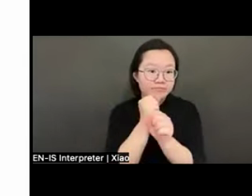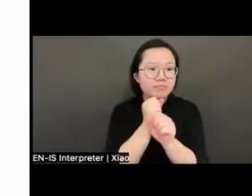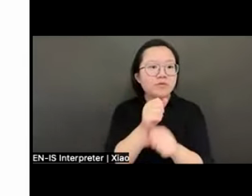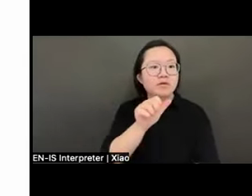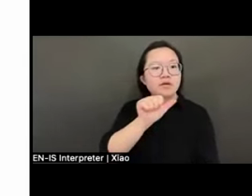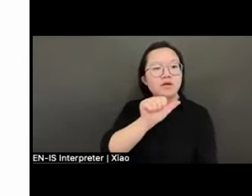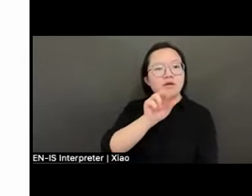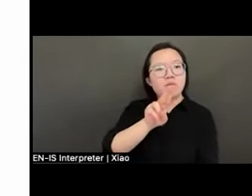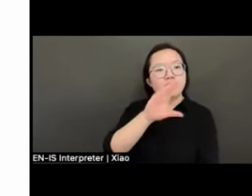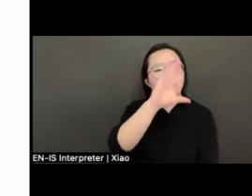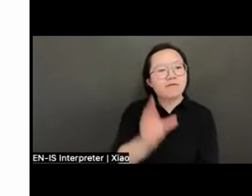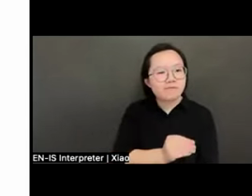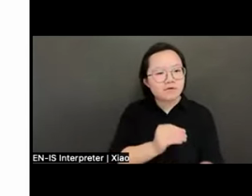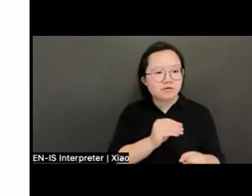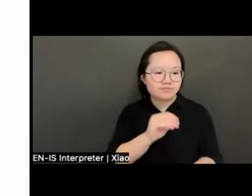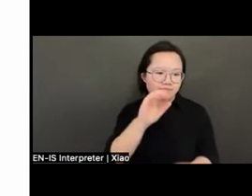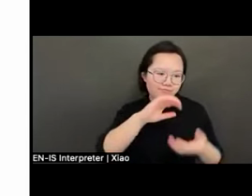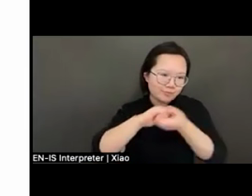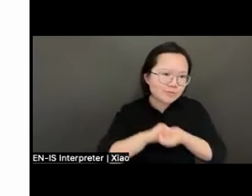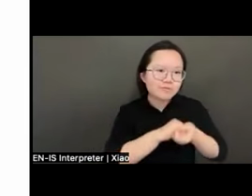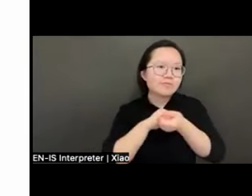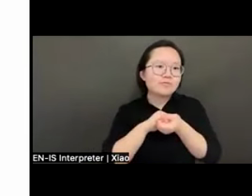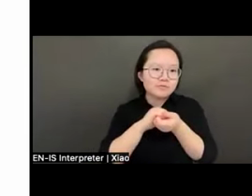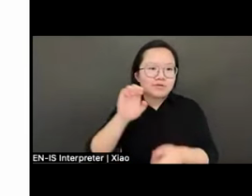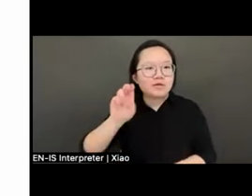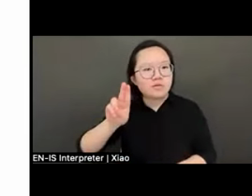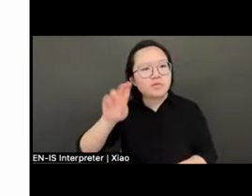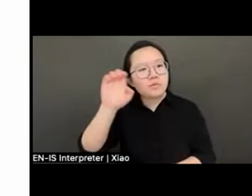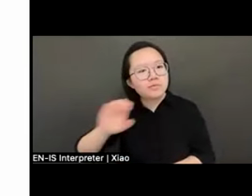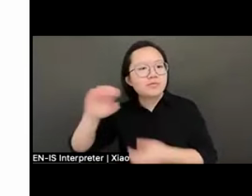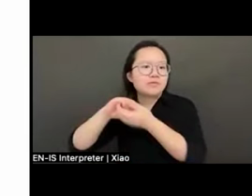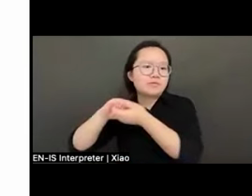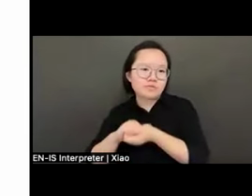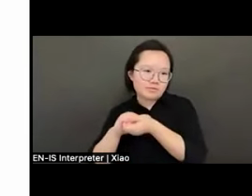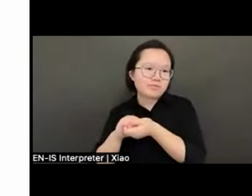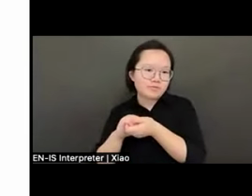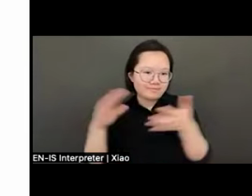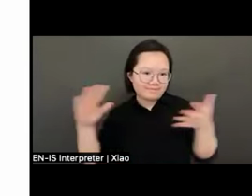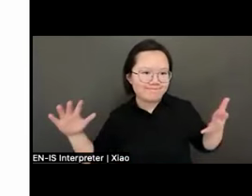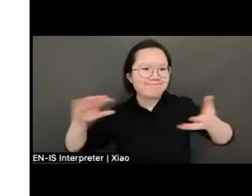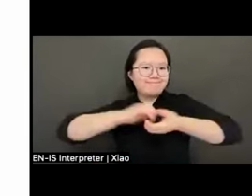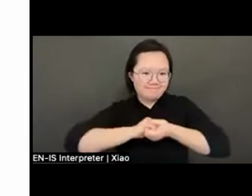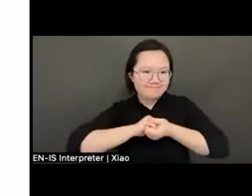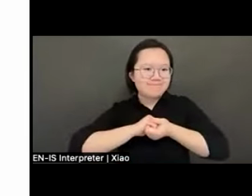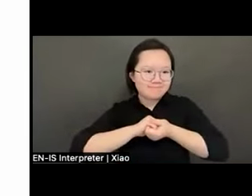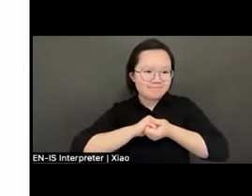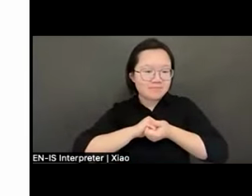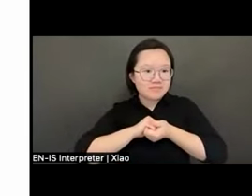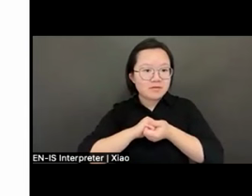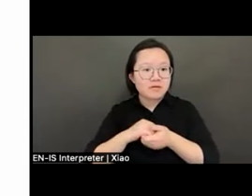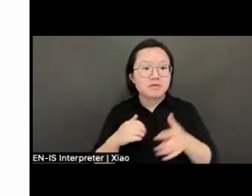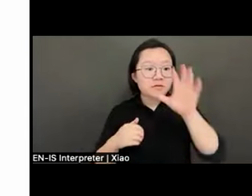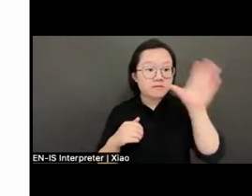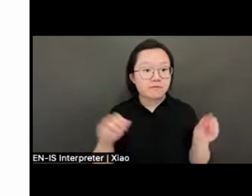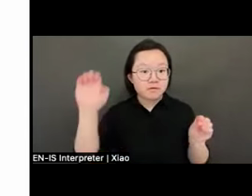Union, EU for European Union, and Youth Action Lab is the name of the program. It's a joint initiative from the African